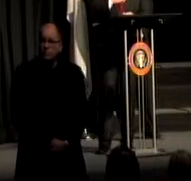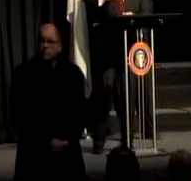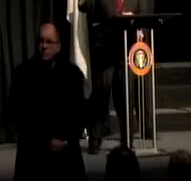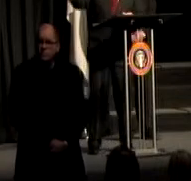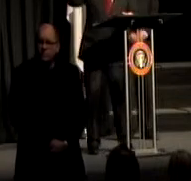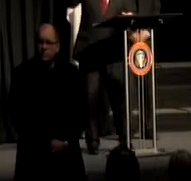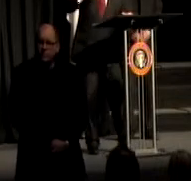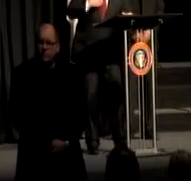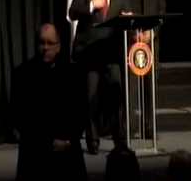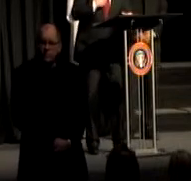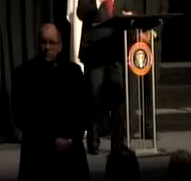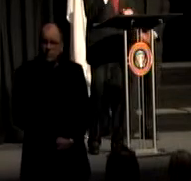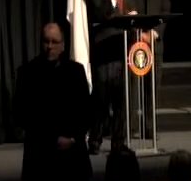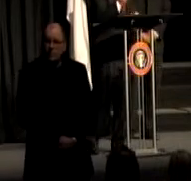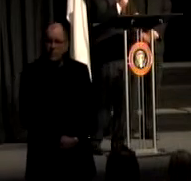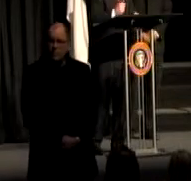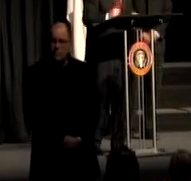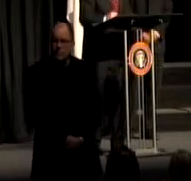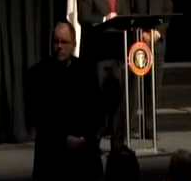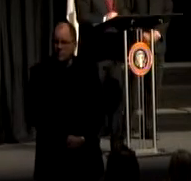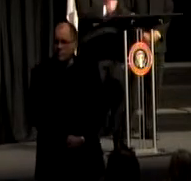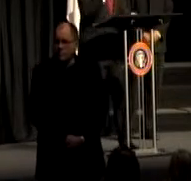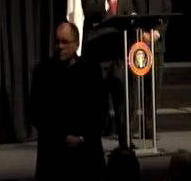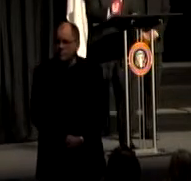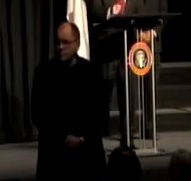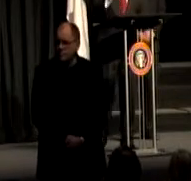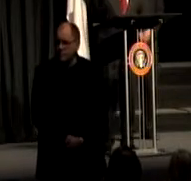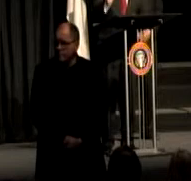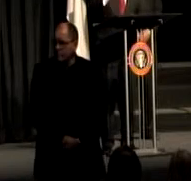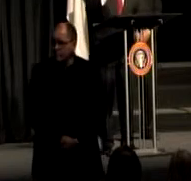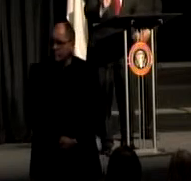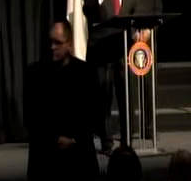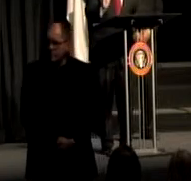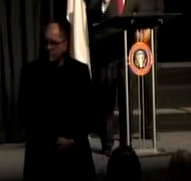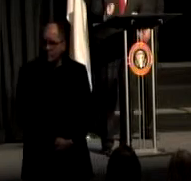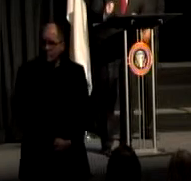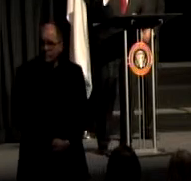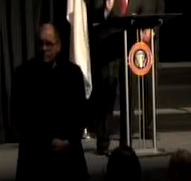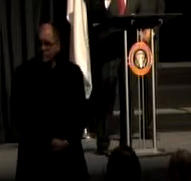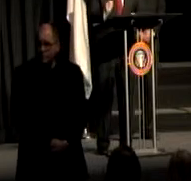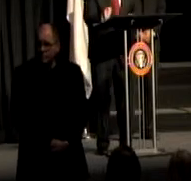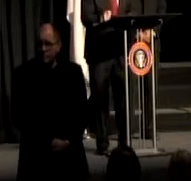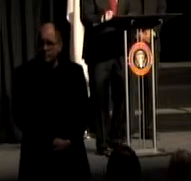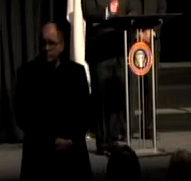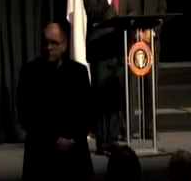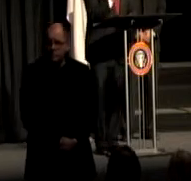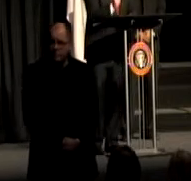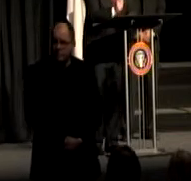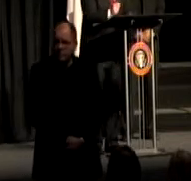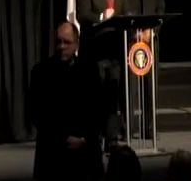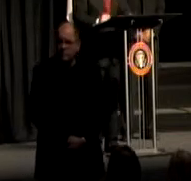heart and what is out of the heart comes the issues of life and the issues of life the number one biggest concern in 2012